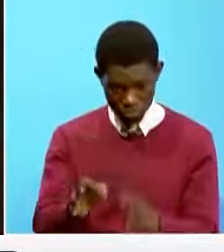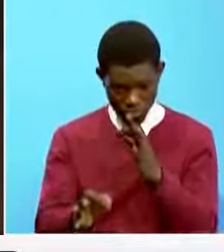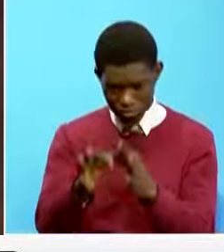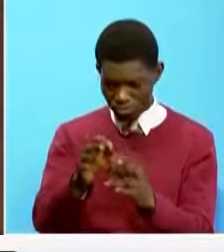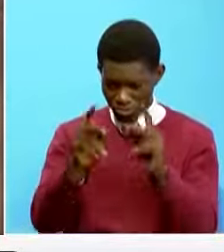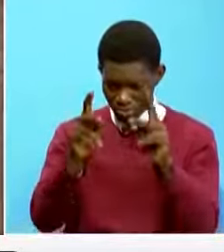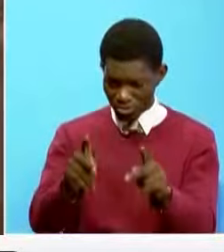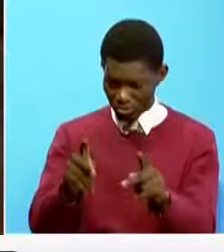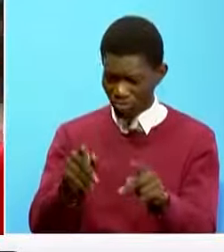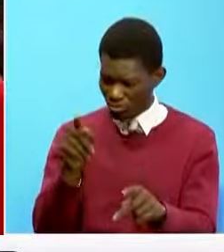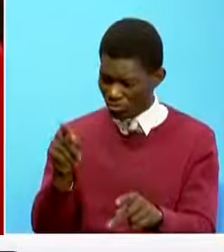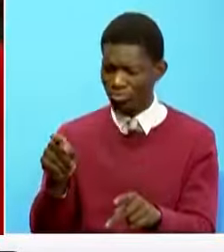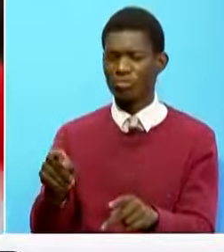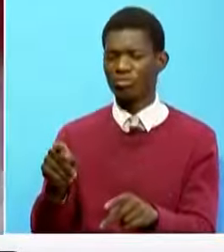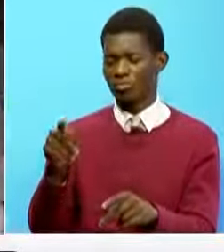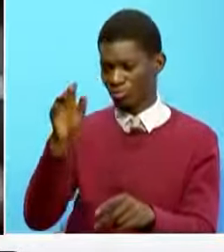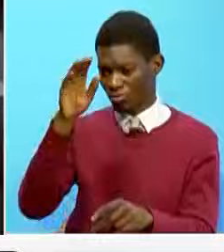trouble.